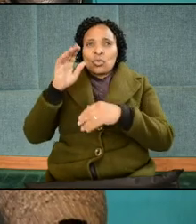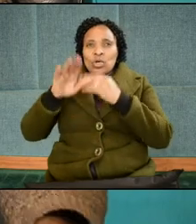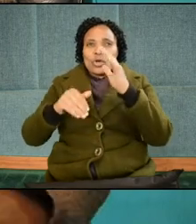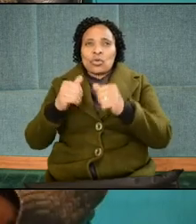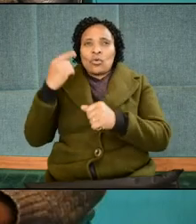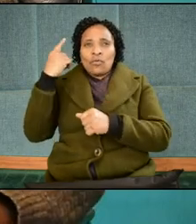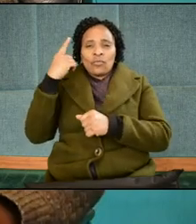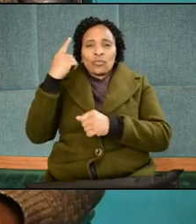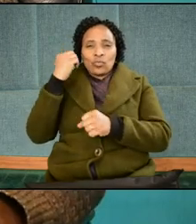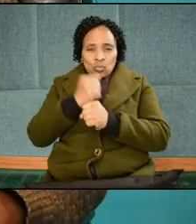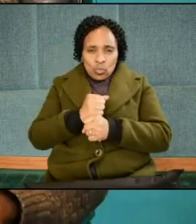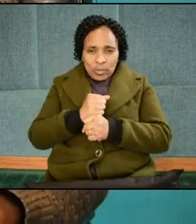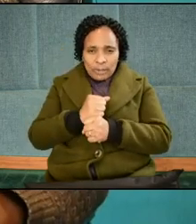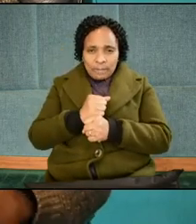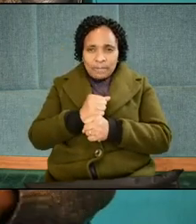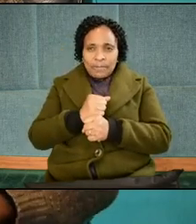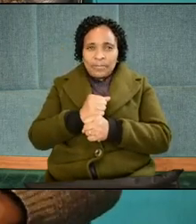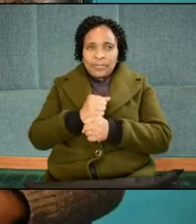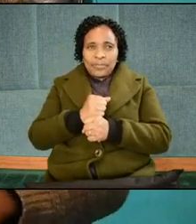do, right?